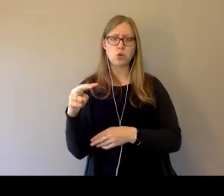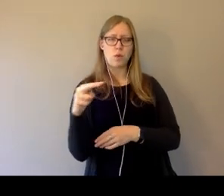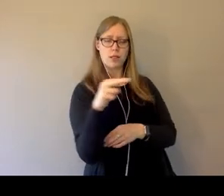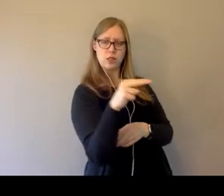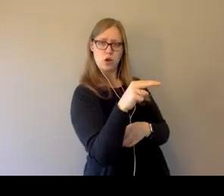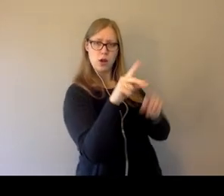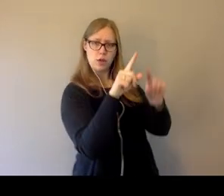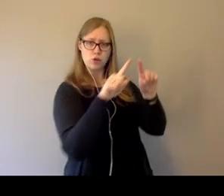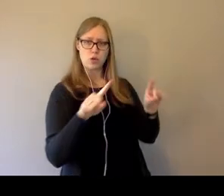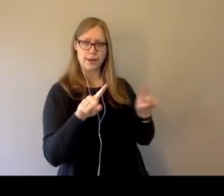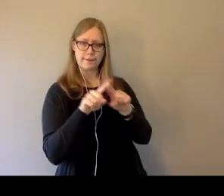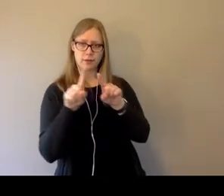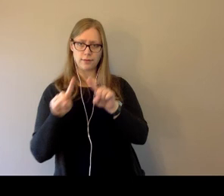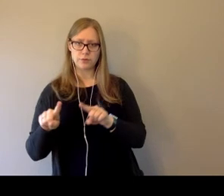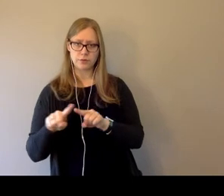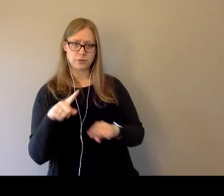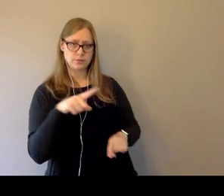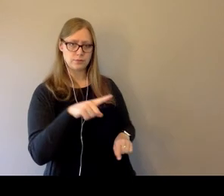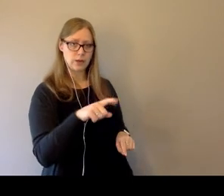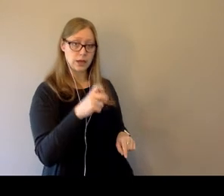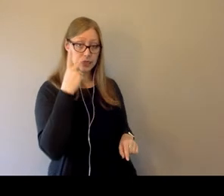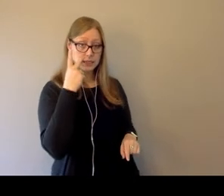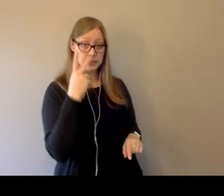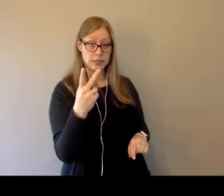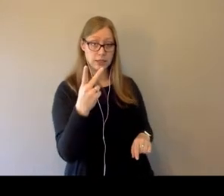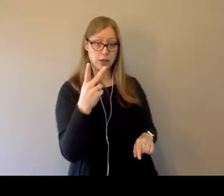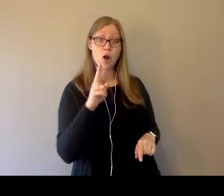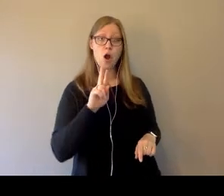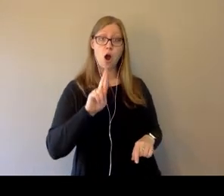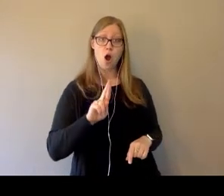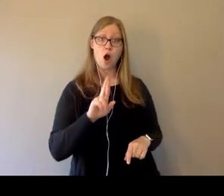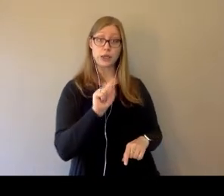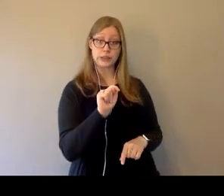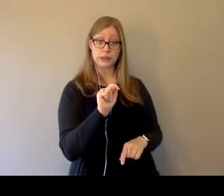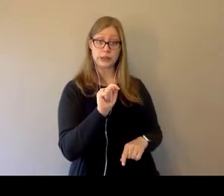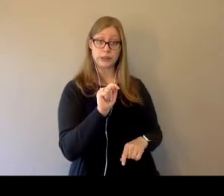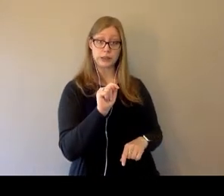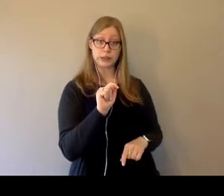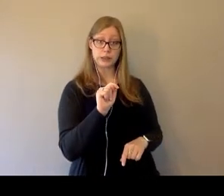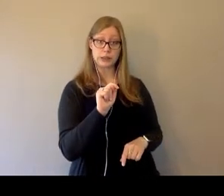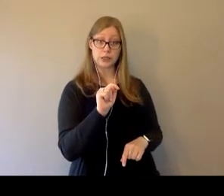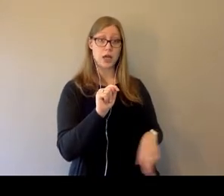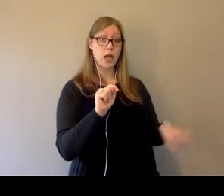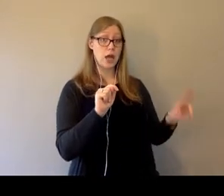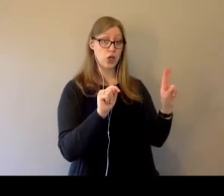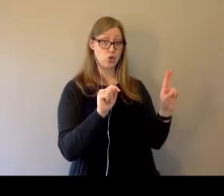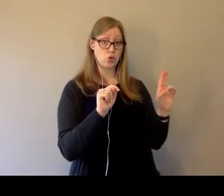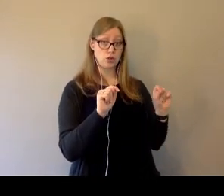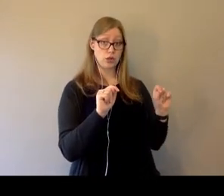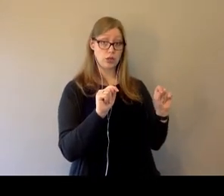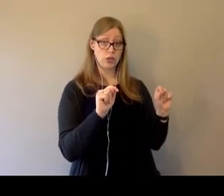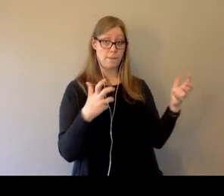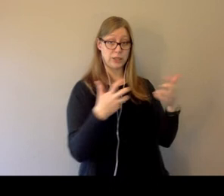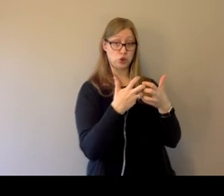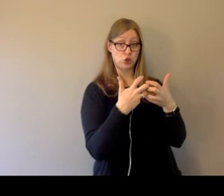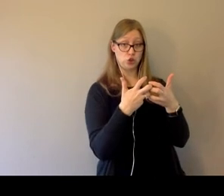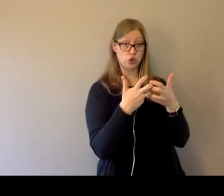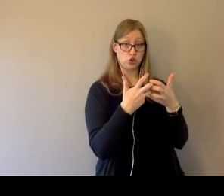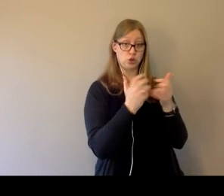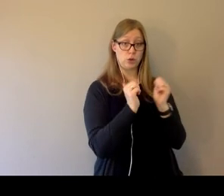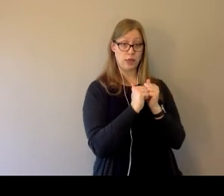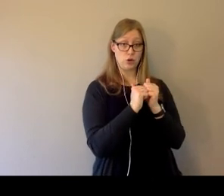look at this triangle, I can see that RT is matching UT. So RT and UT go together, and